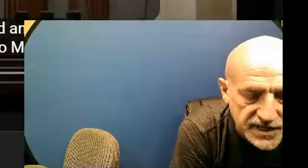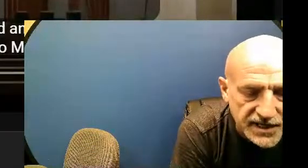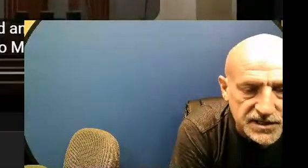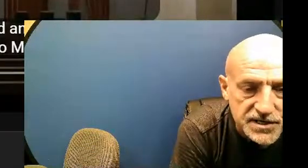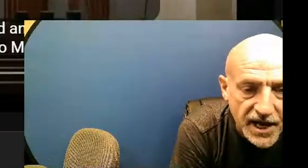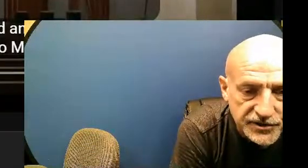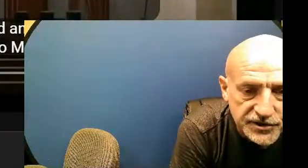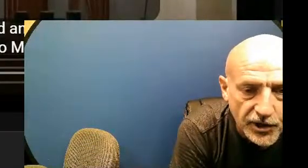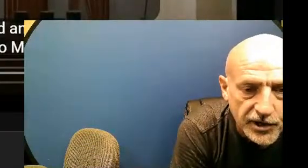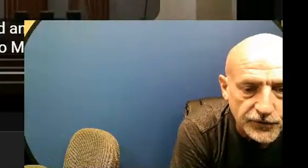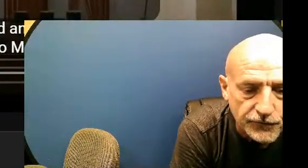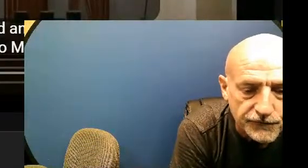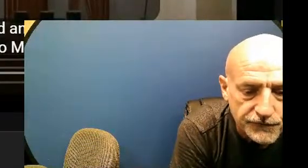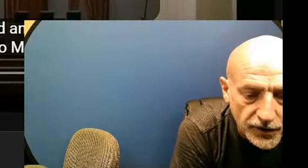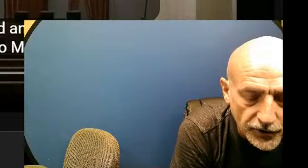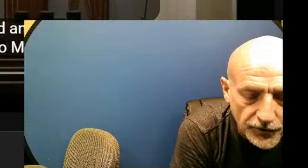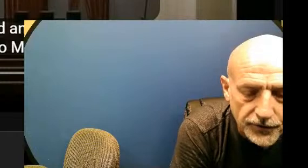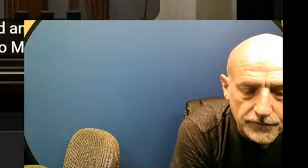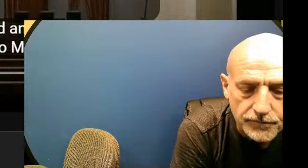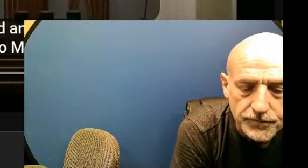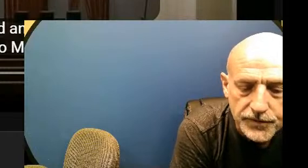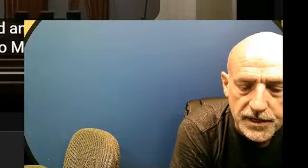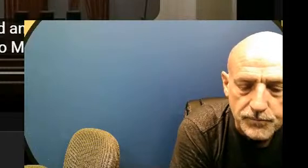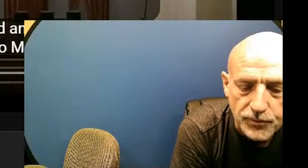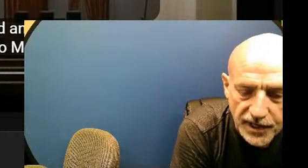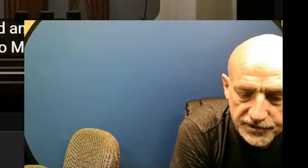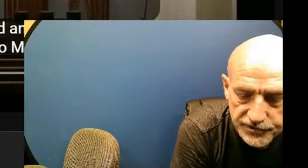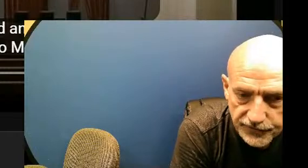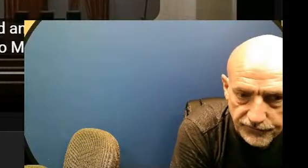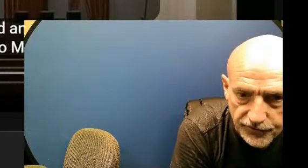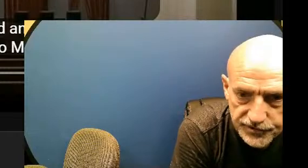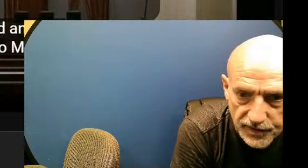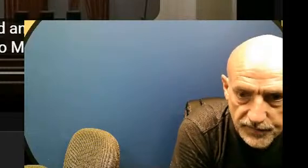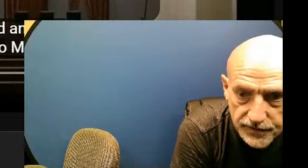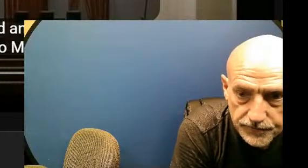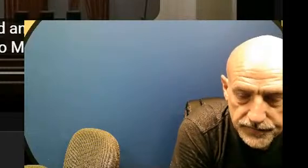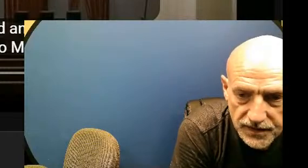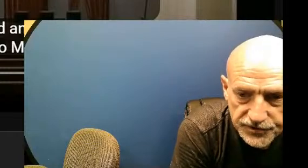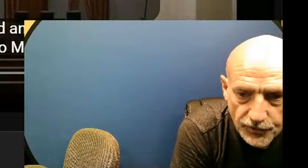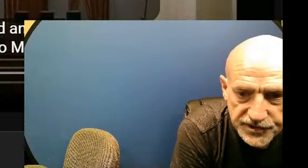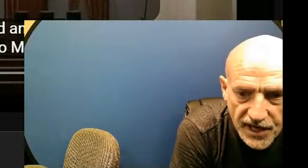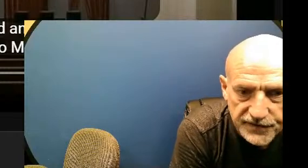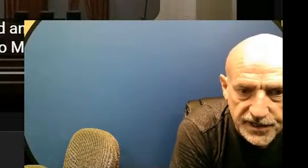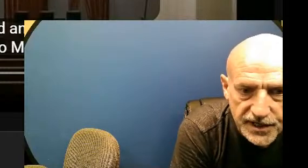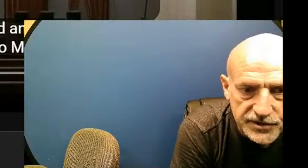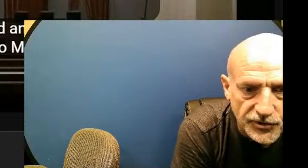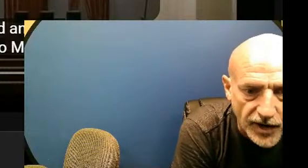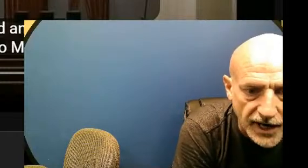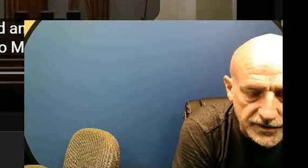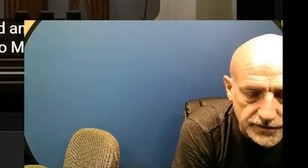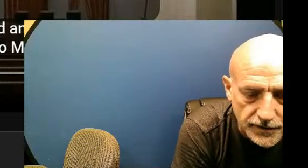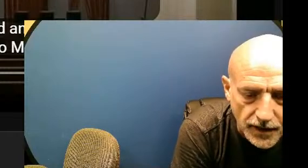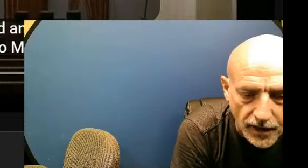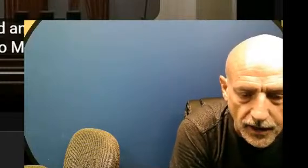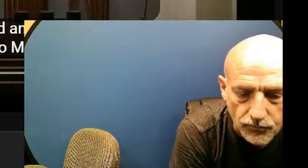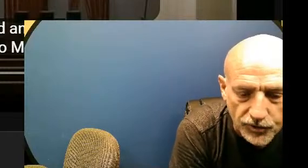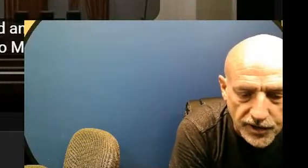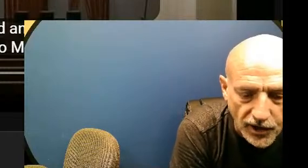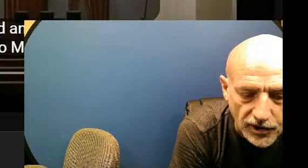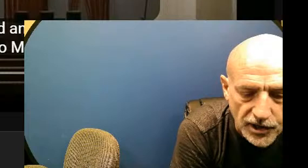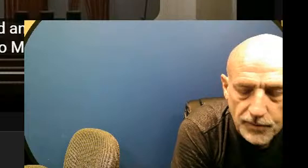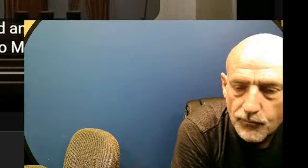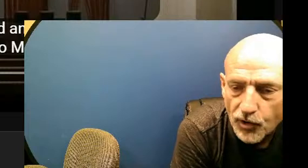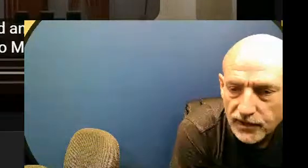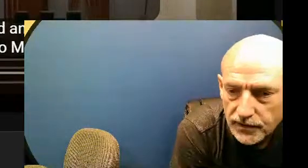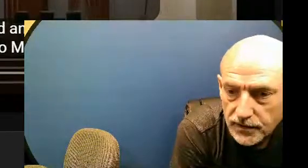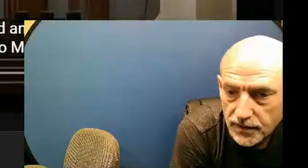as being necessary to fulfill the protections of the First Amendment. So it's kind of an indirect, what they